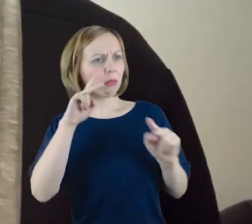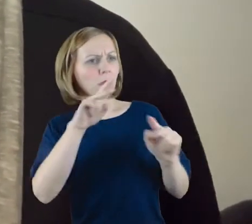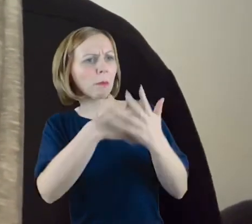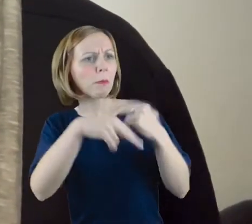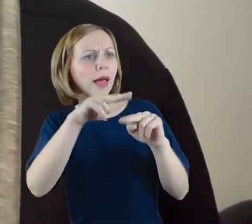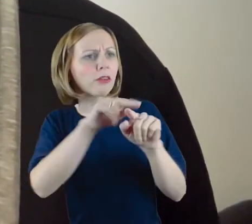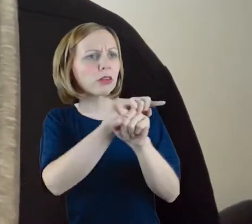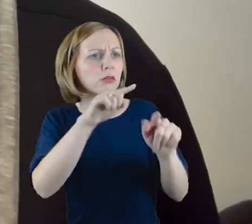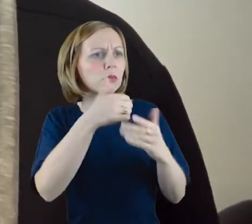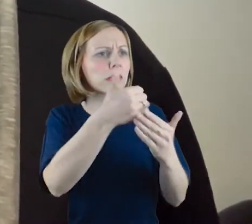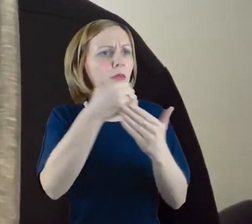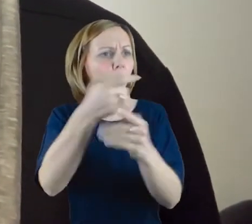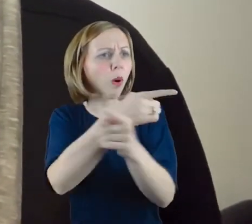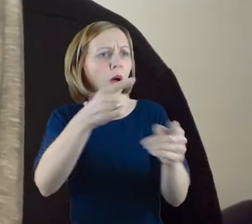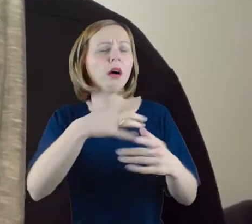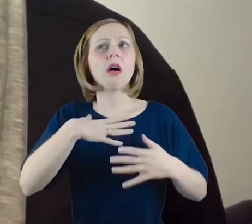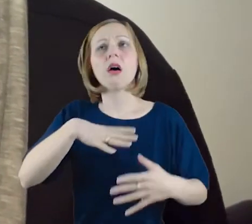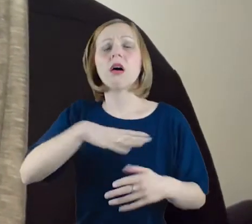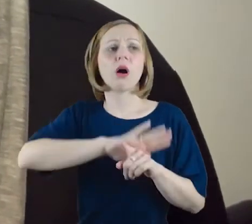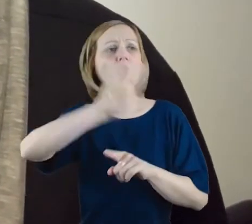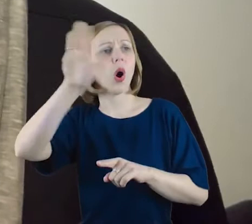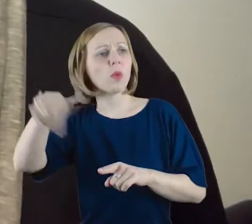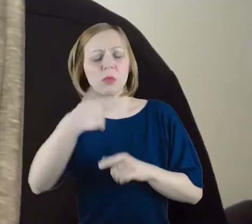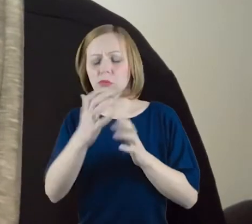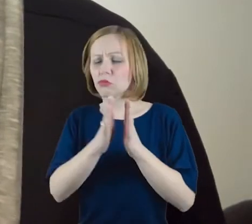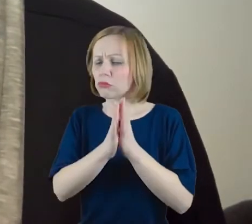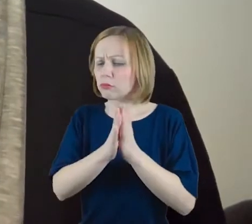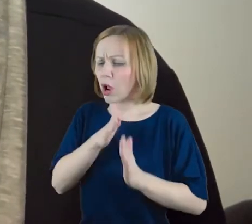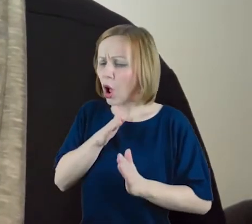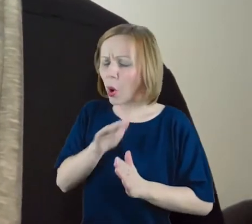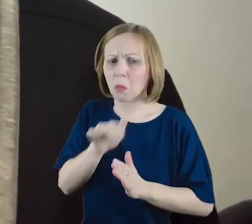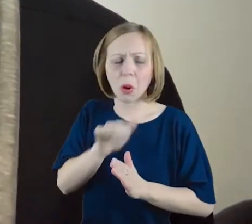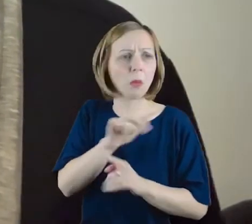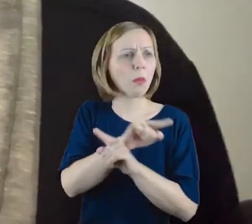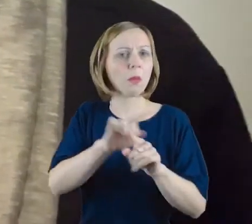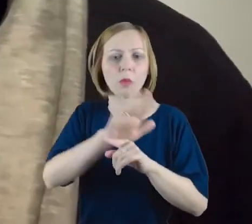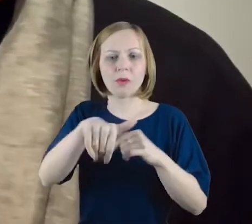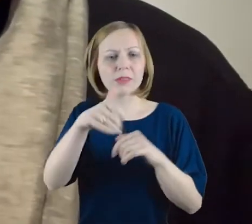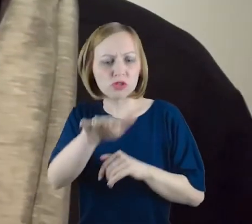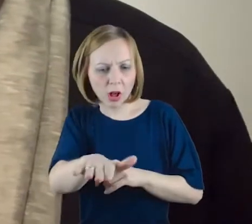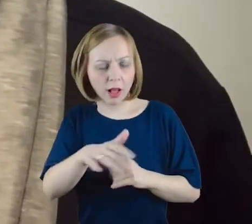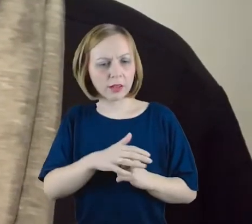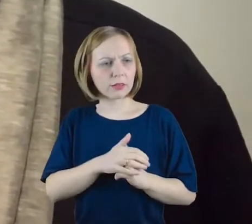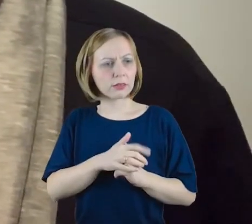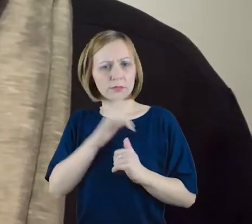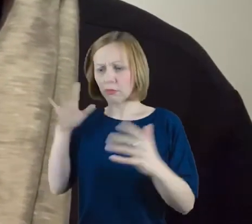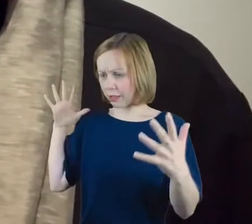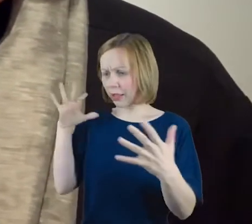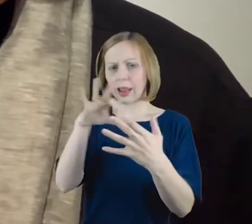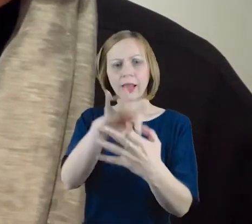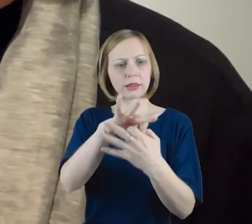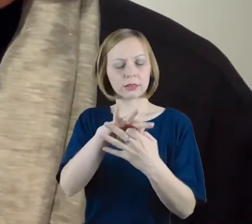longing for home and praying for hope for their beloved child. I see children who in their